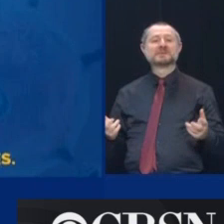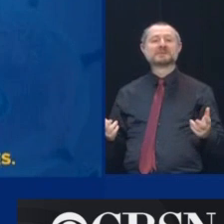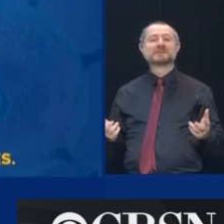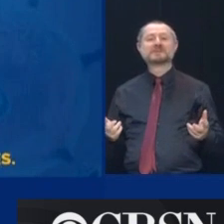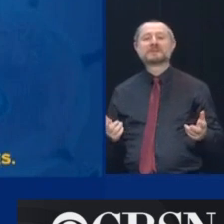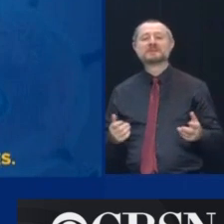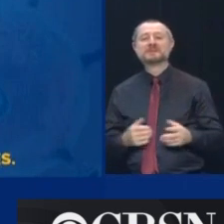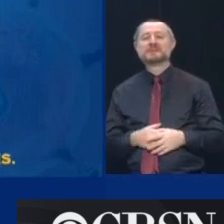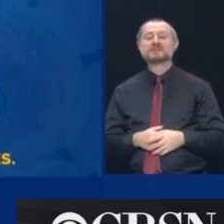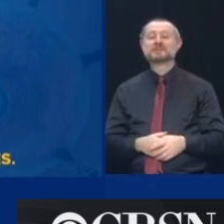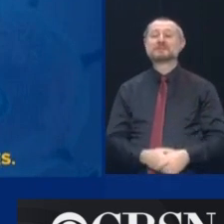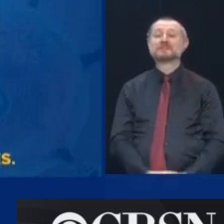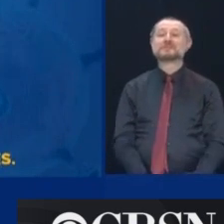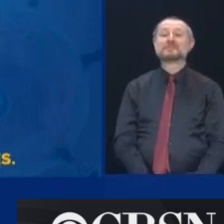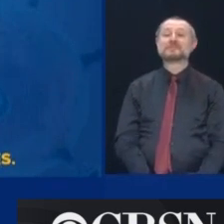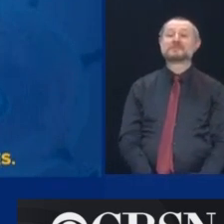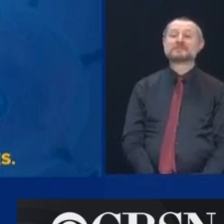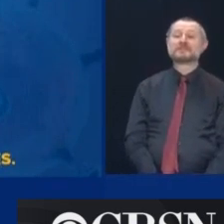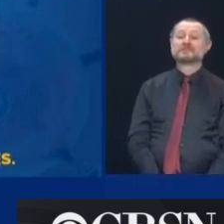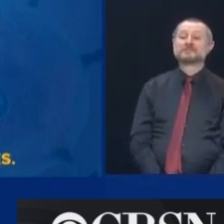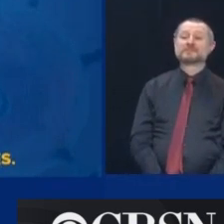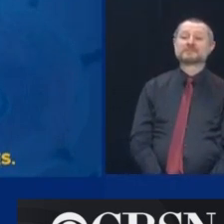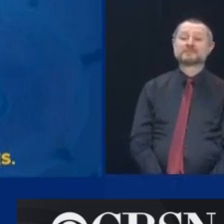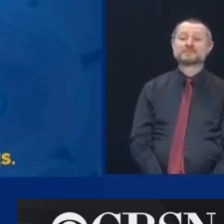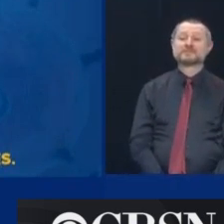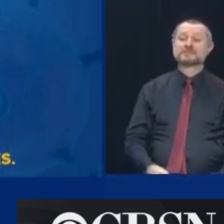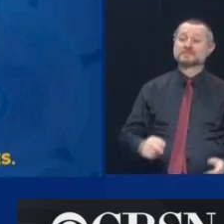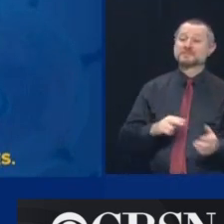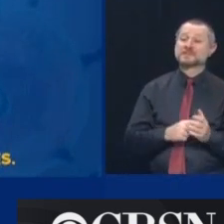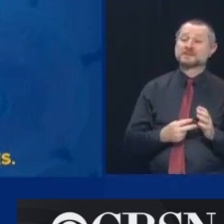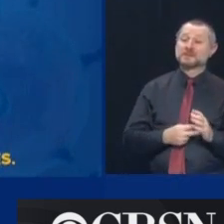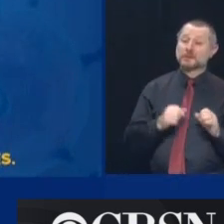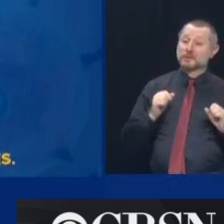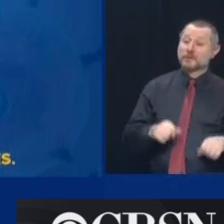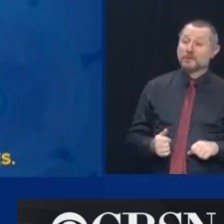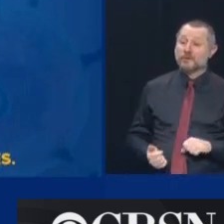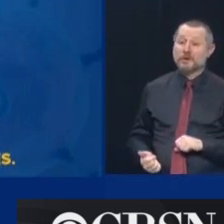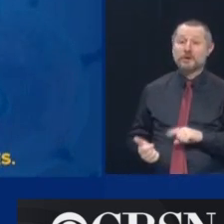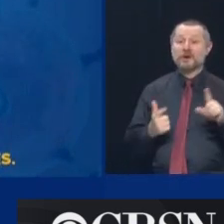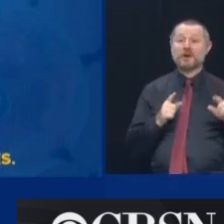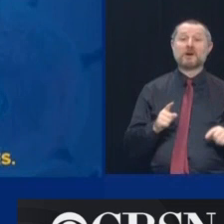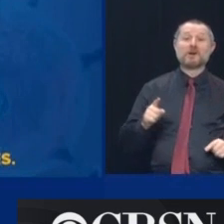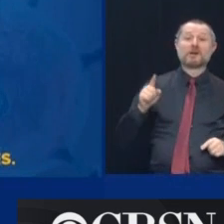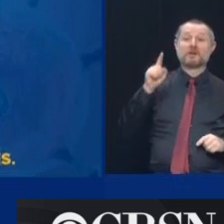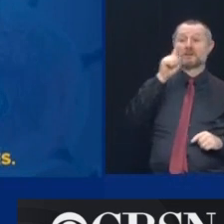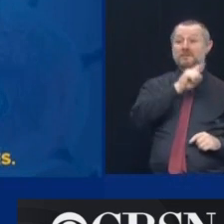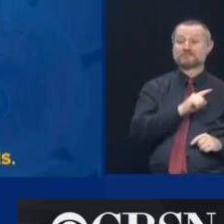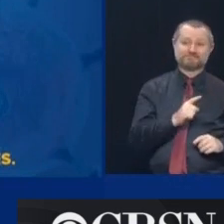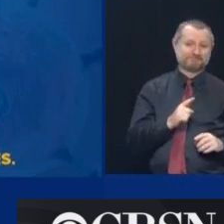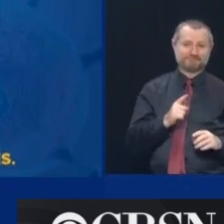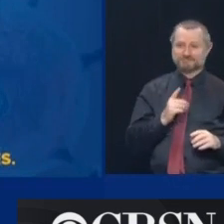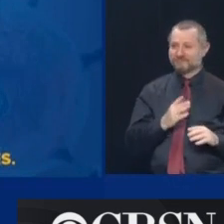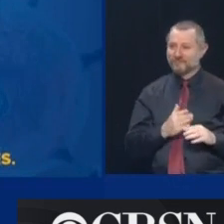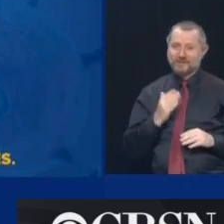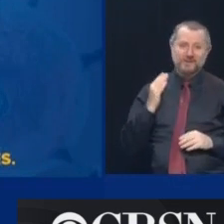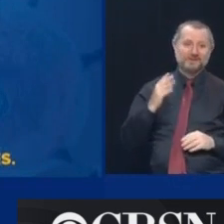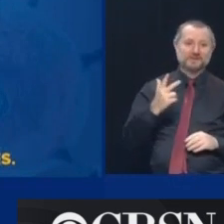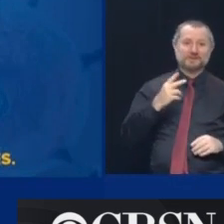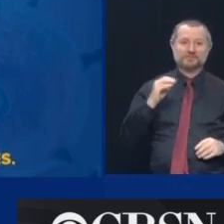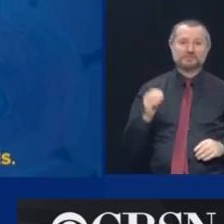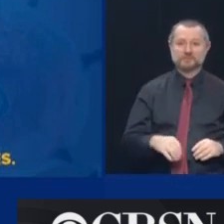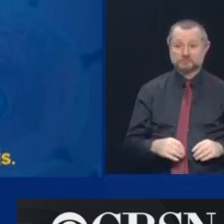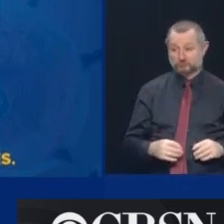Is it possible that all of these numbers would be showing 3s